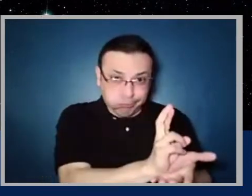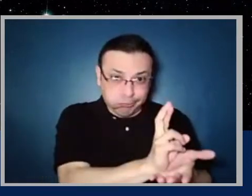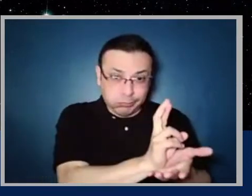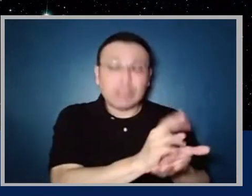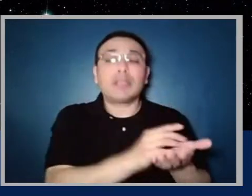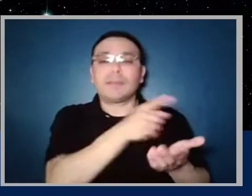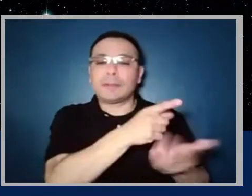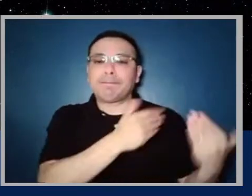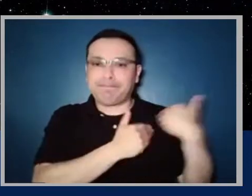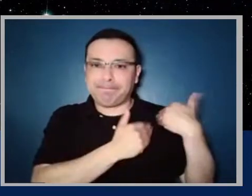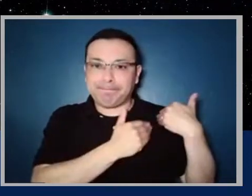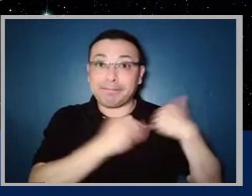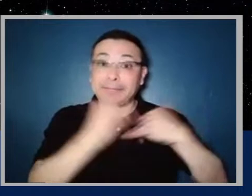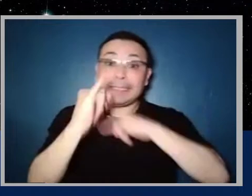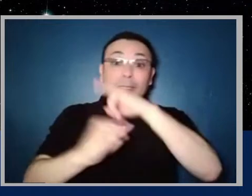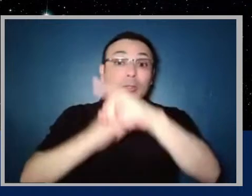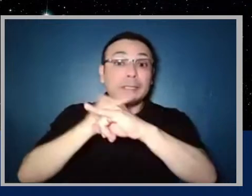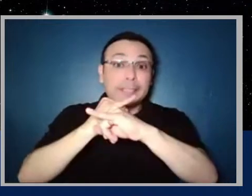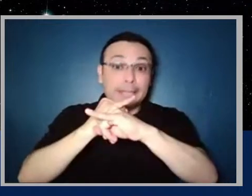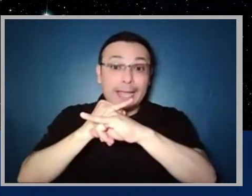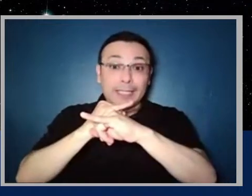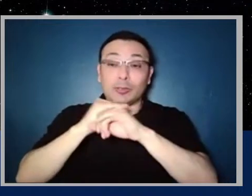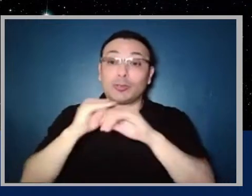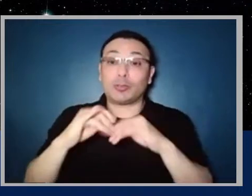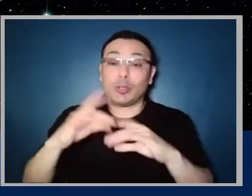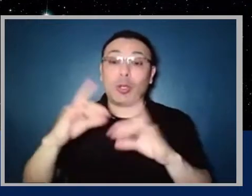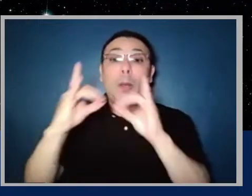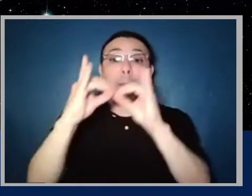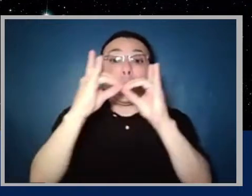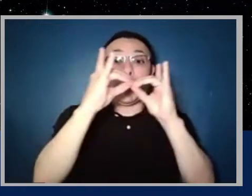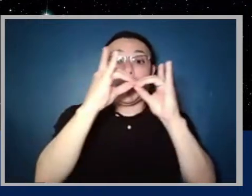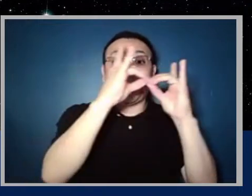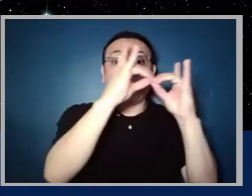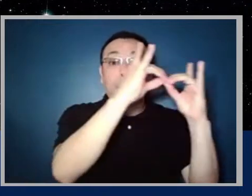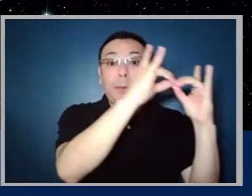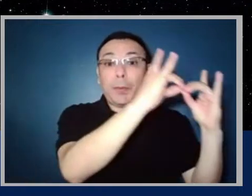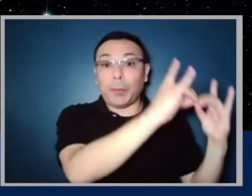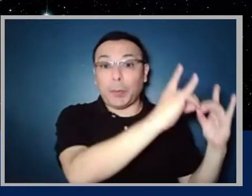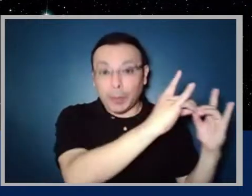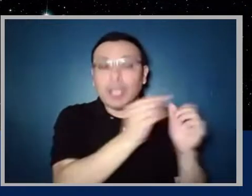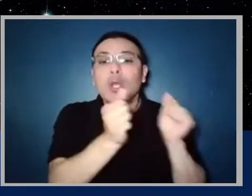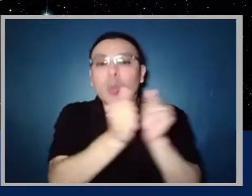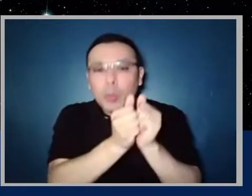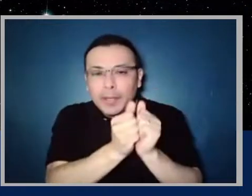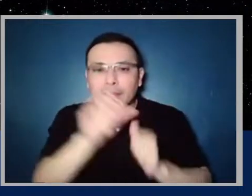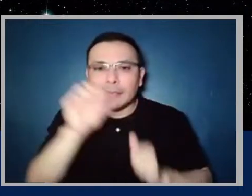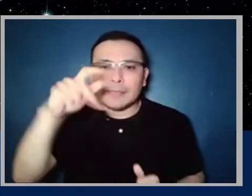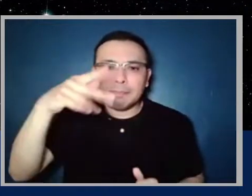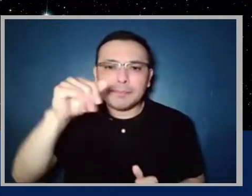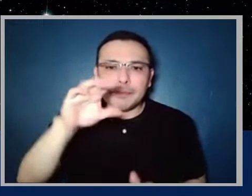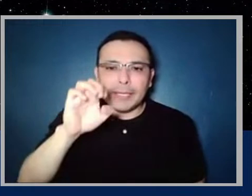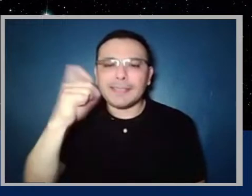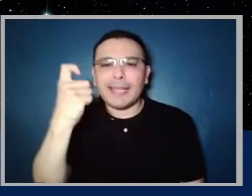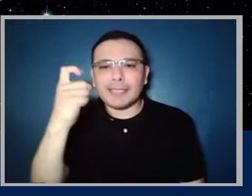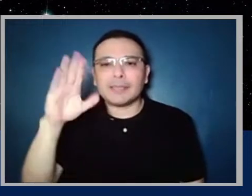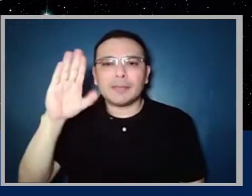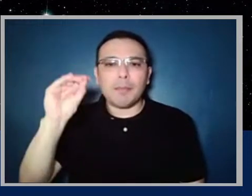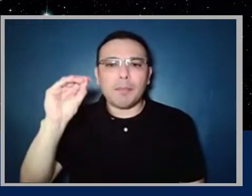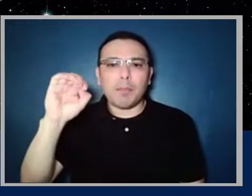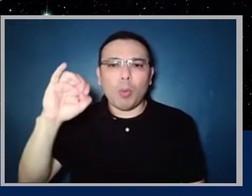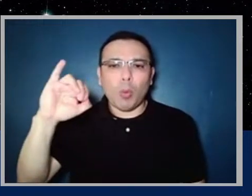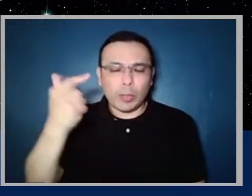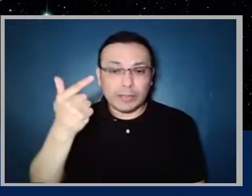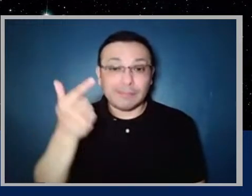to Earth from the International Space Station. So when astronauts are flying with SpaceX or with Boeing. And most recently, she led the Crew 3, 4,